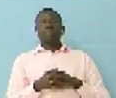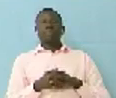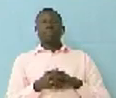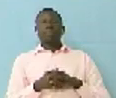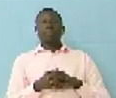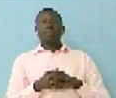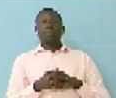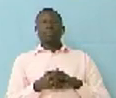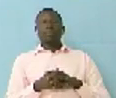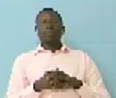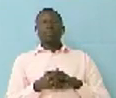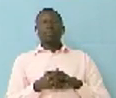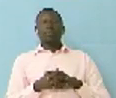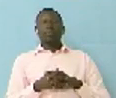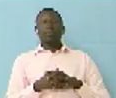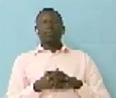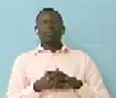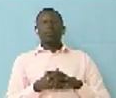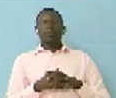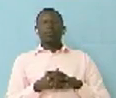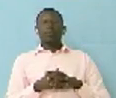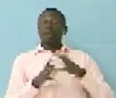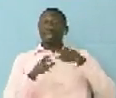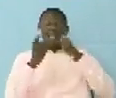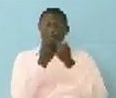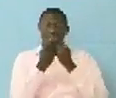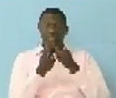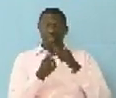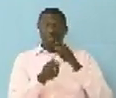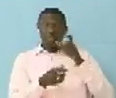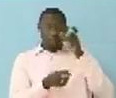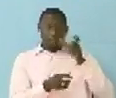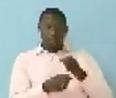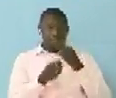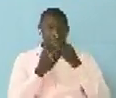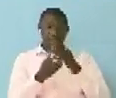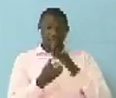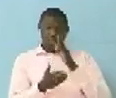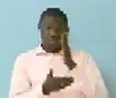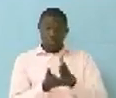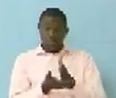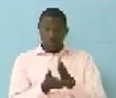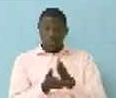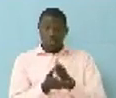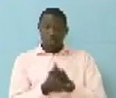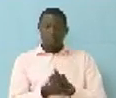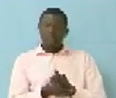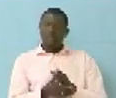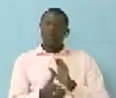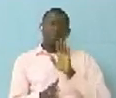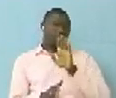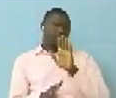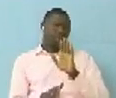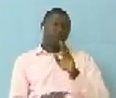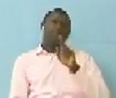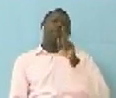So whatever victim says is the truth? You have to first listen to the question.